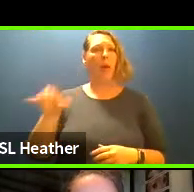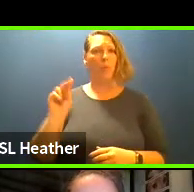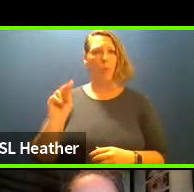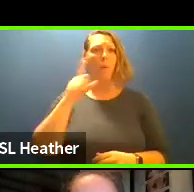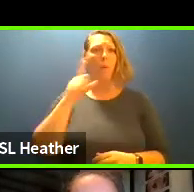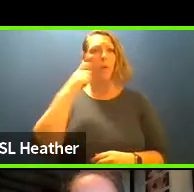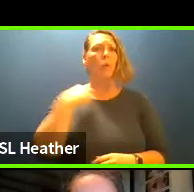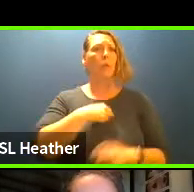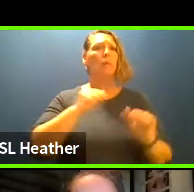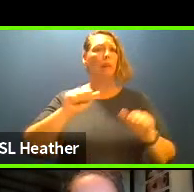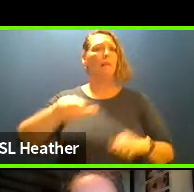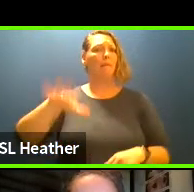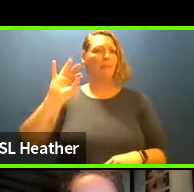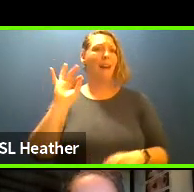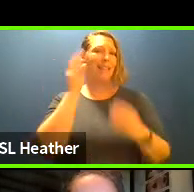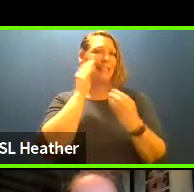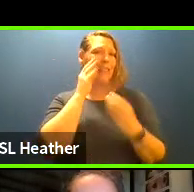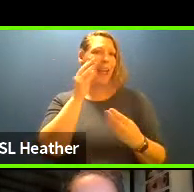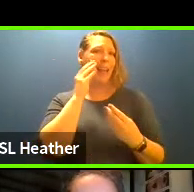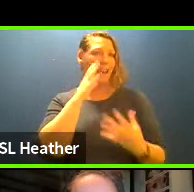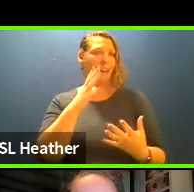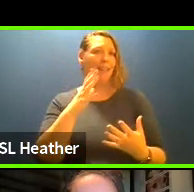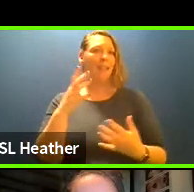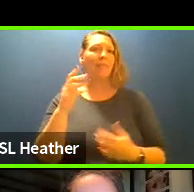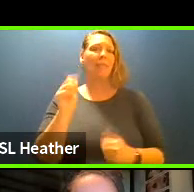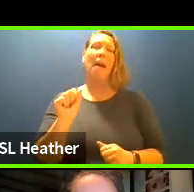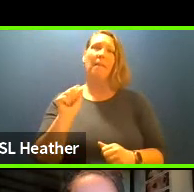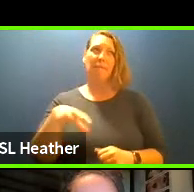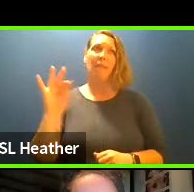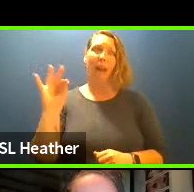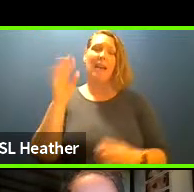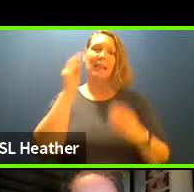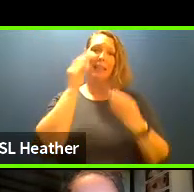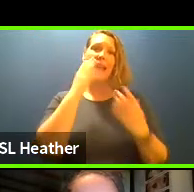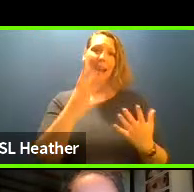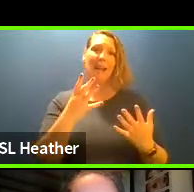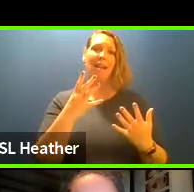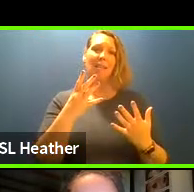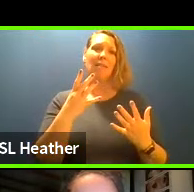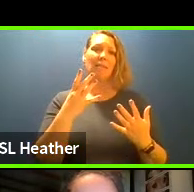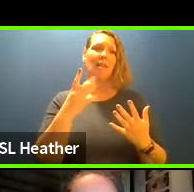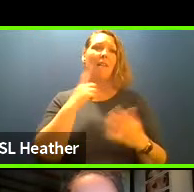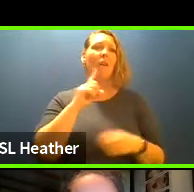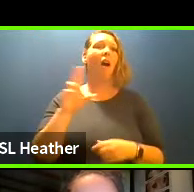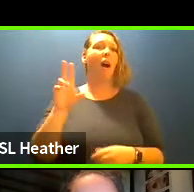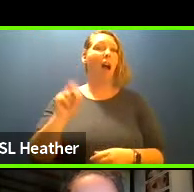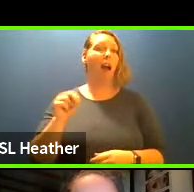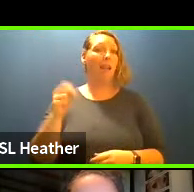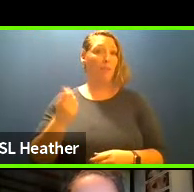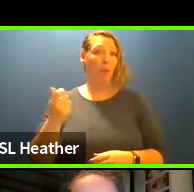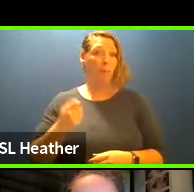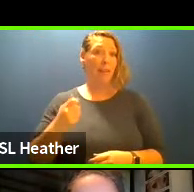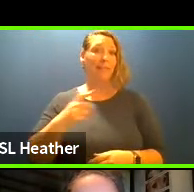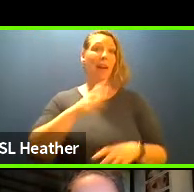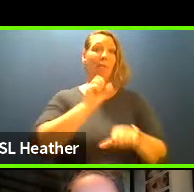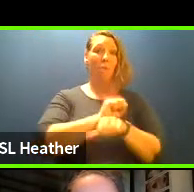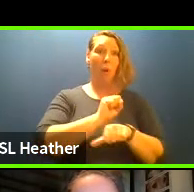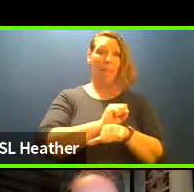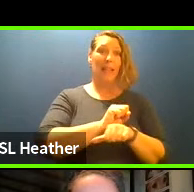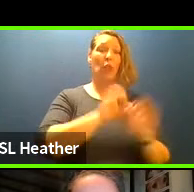find data on, I think we could probably find data on, unemployment, employment by